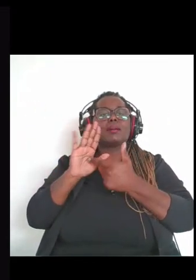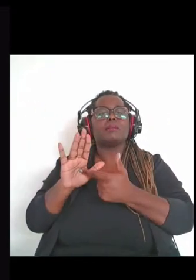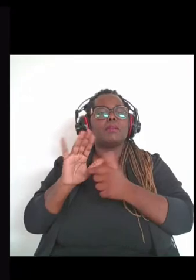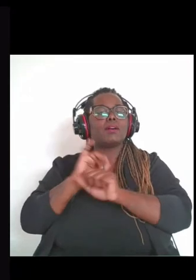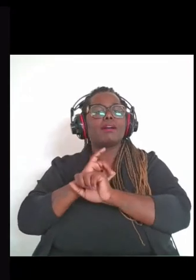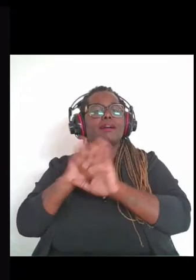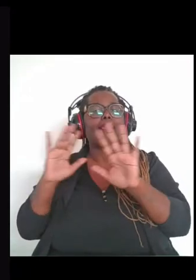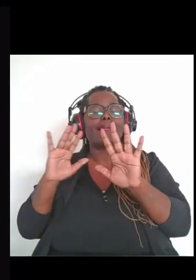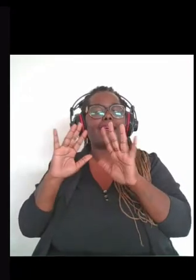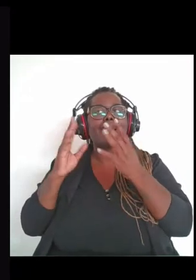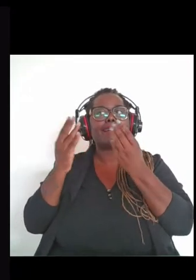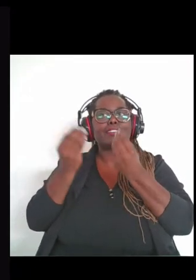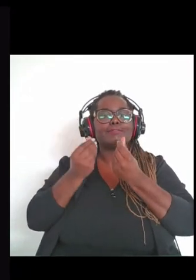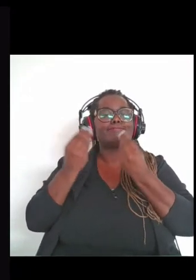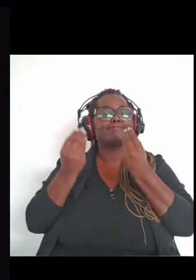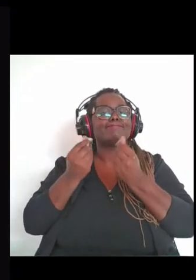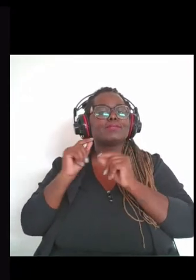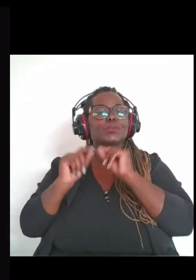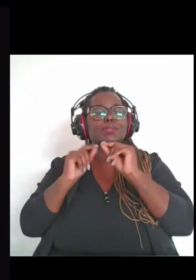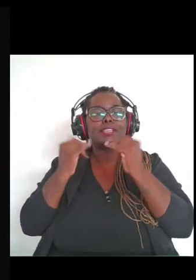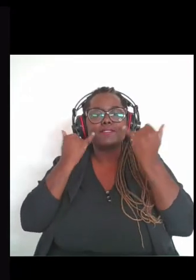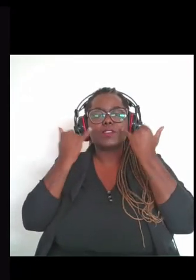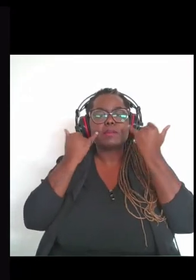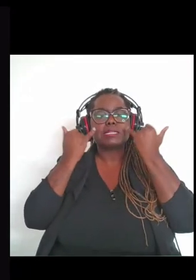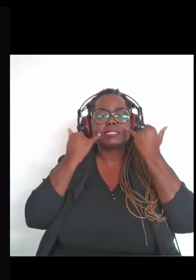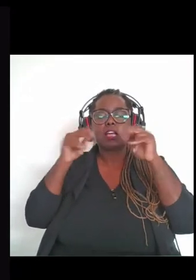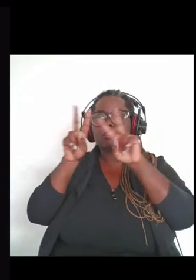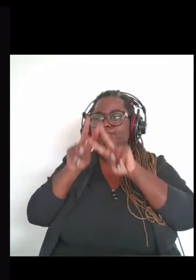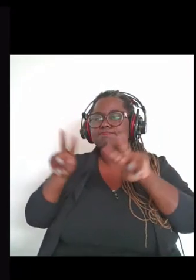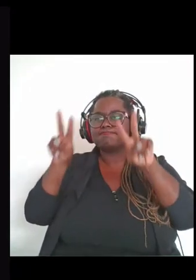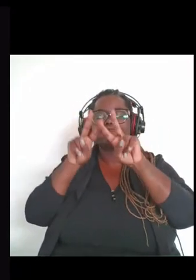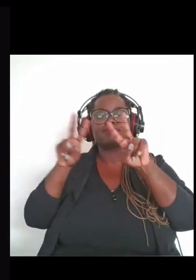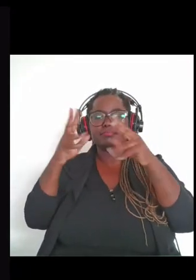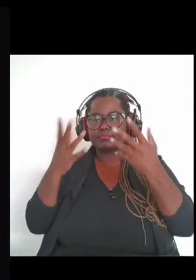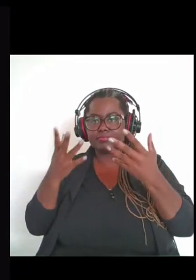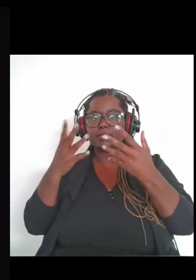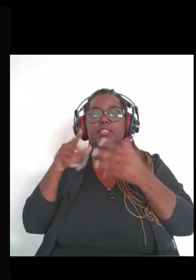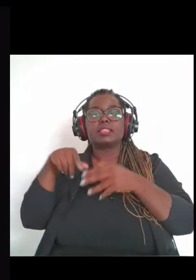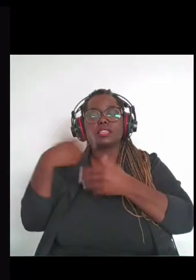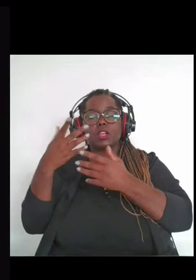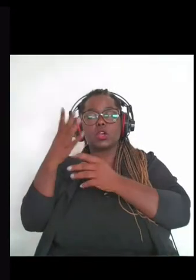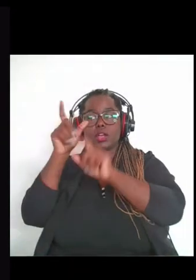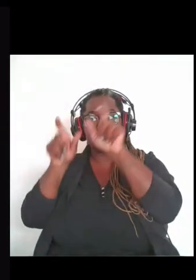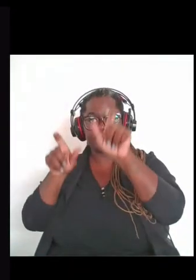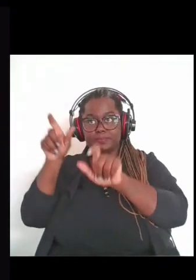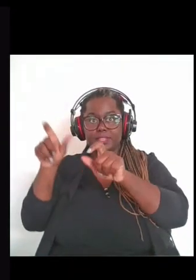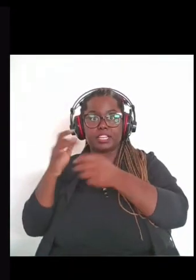insistence that the artist brings into the title